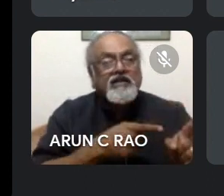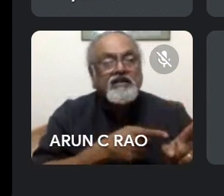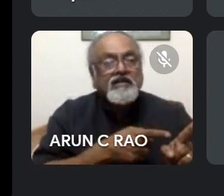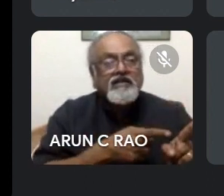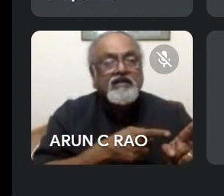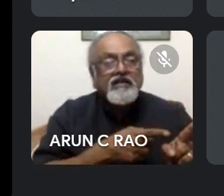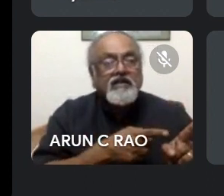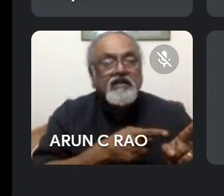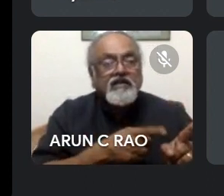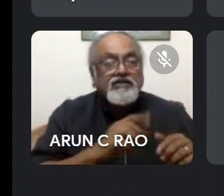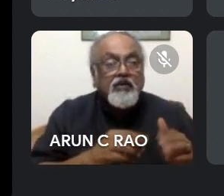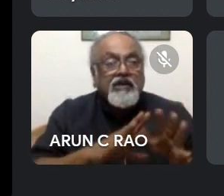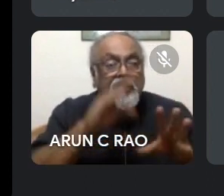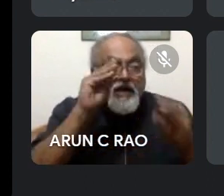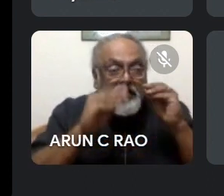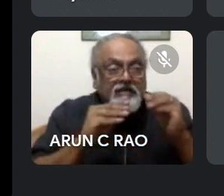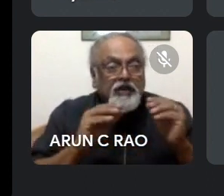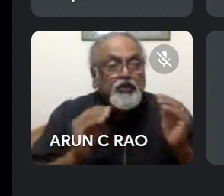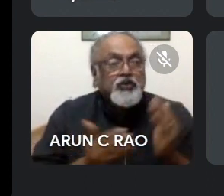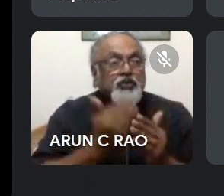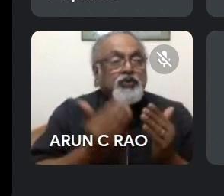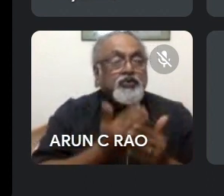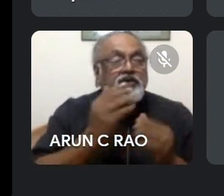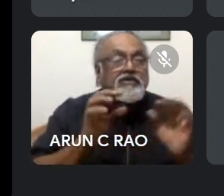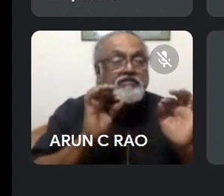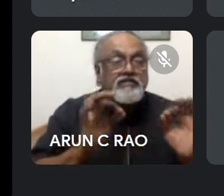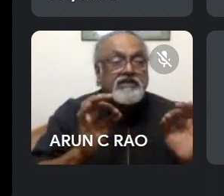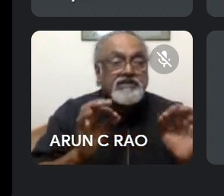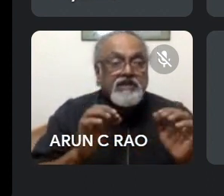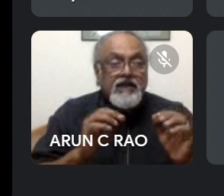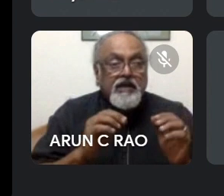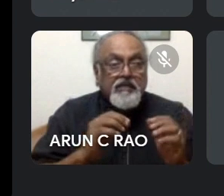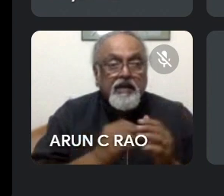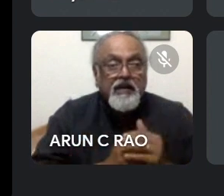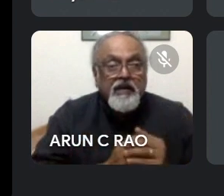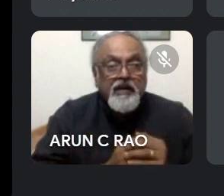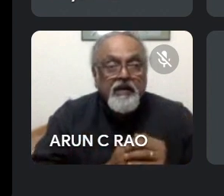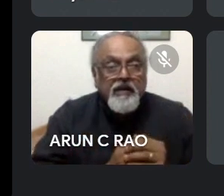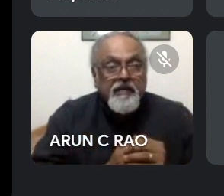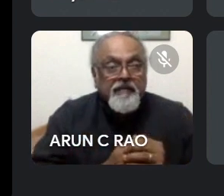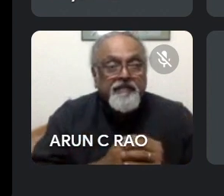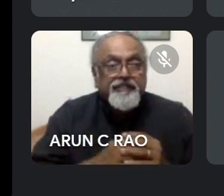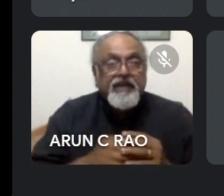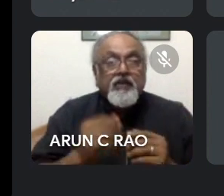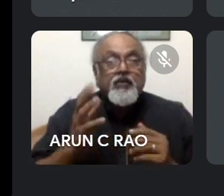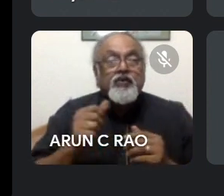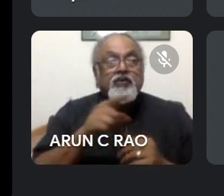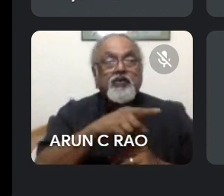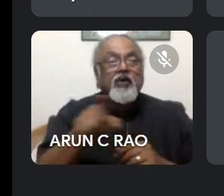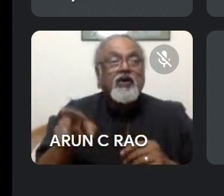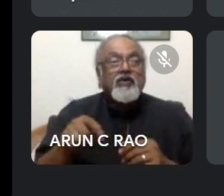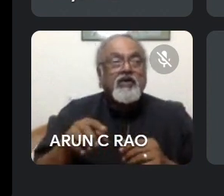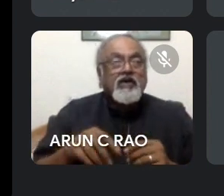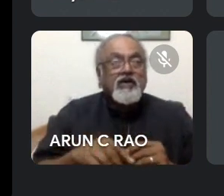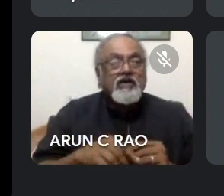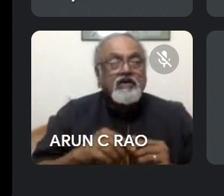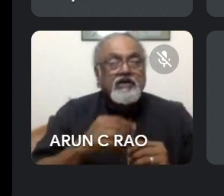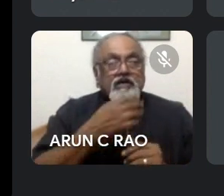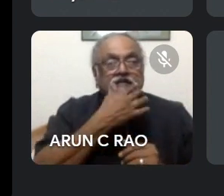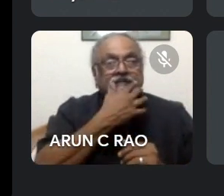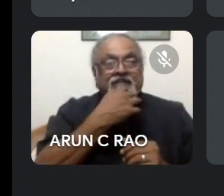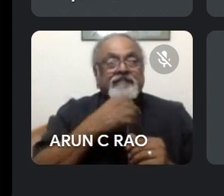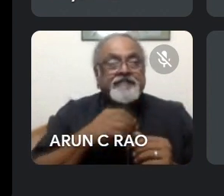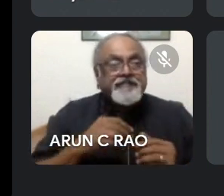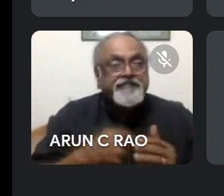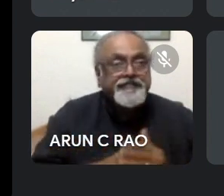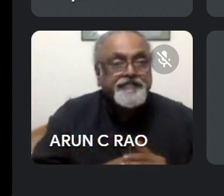add, if there's one thing that I would want all of you to genuinely take from this, is these actions, ultimately, they prove